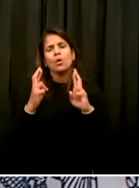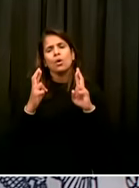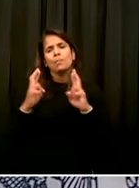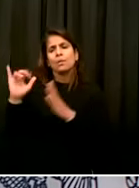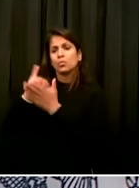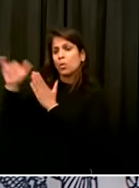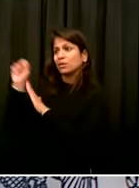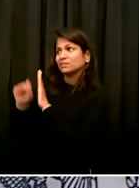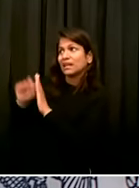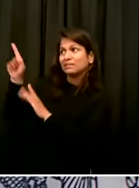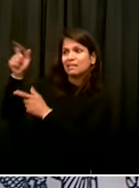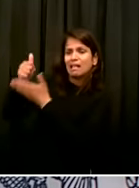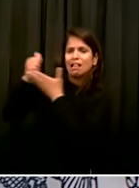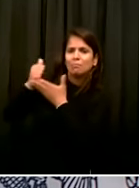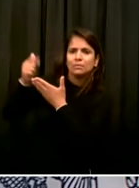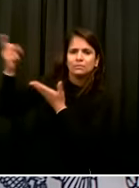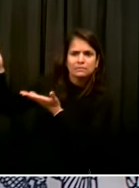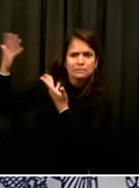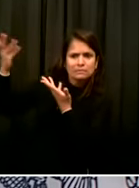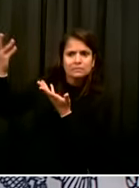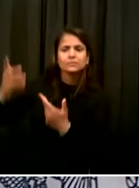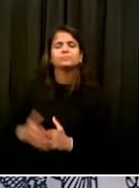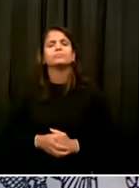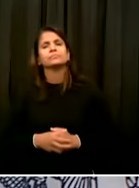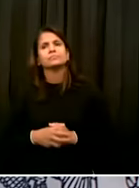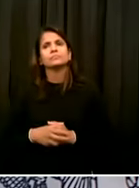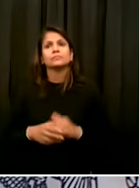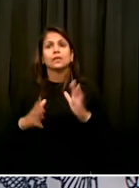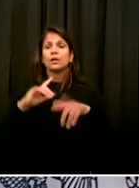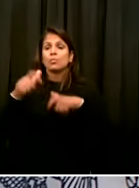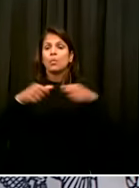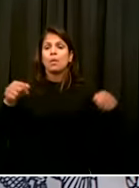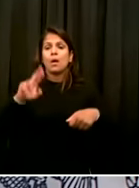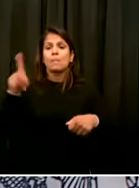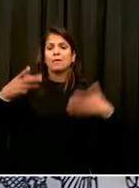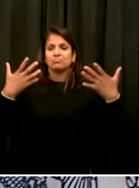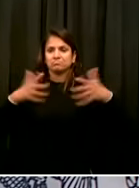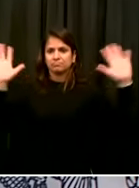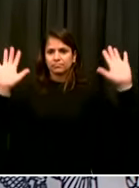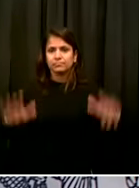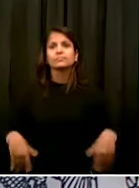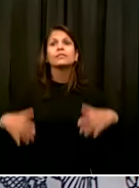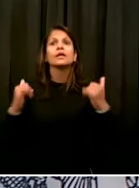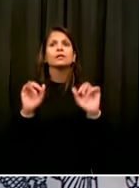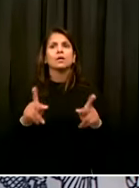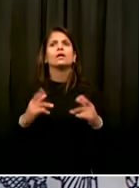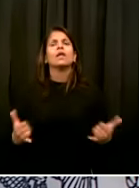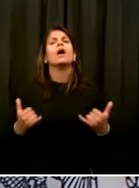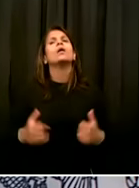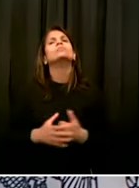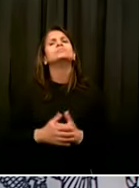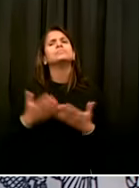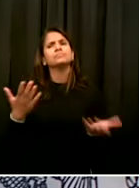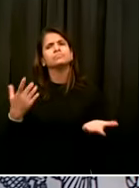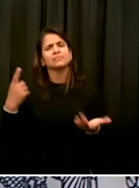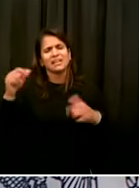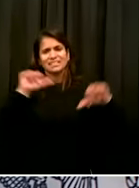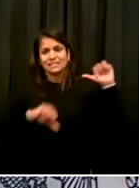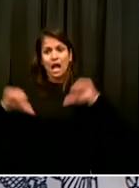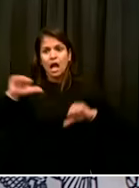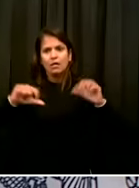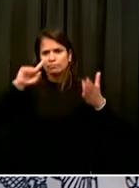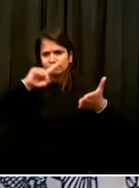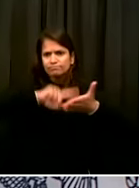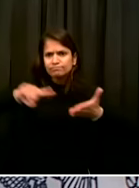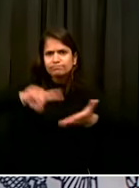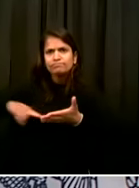idea. The message today, and so much of what we've talked about, is about science and it's about data. And you know, there's a lot to like about science and there's a